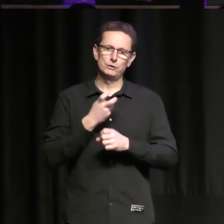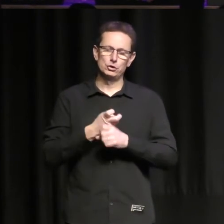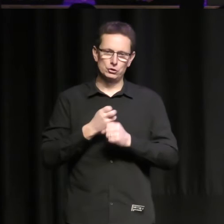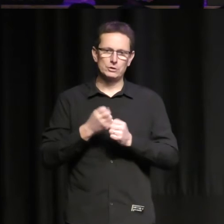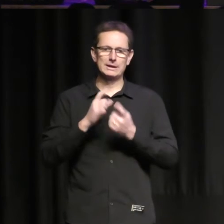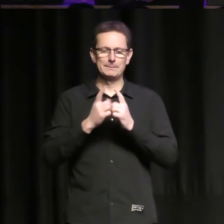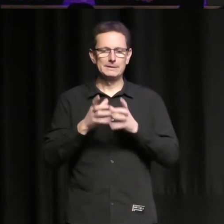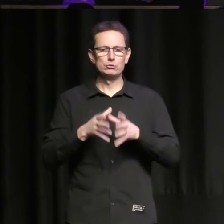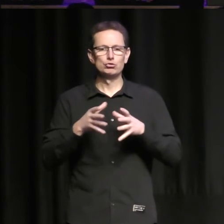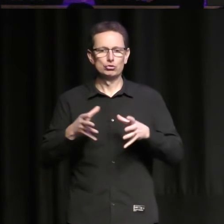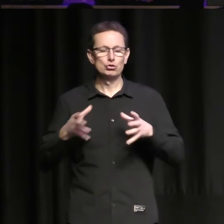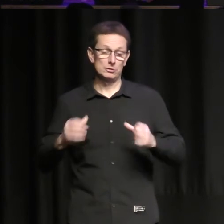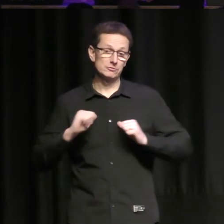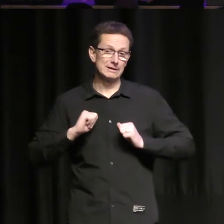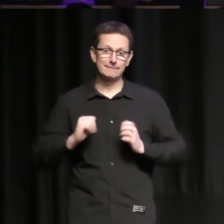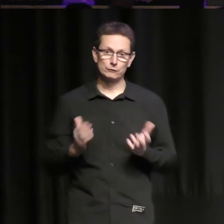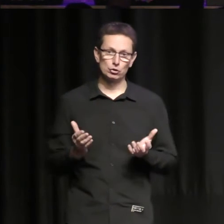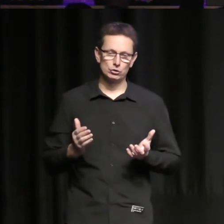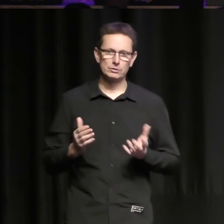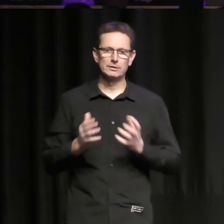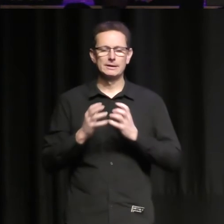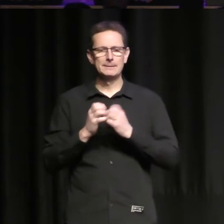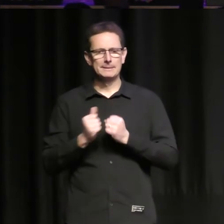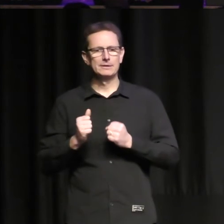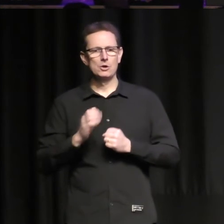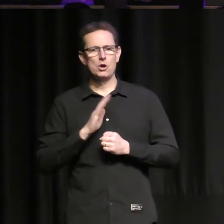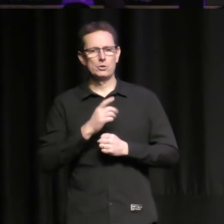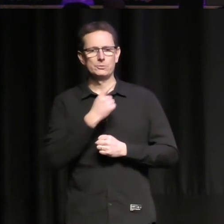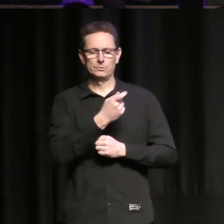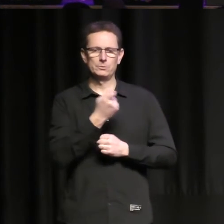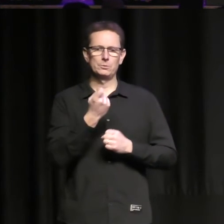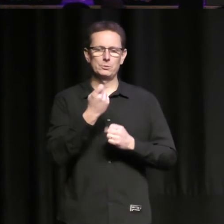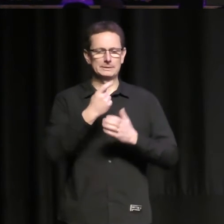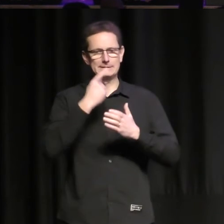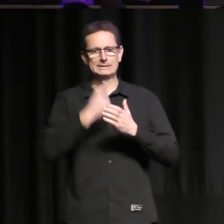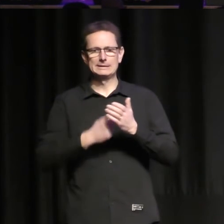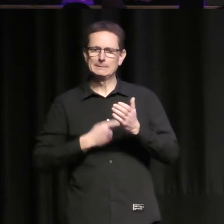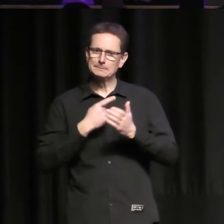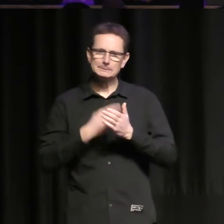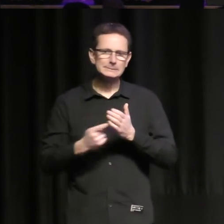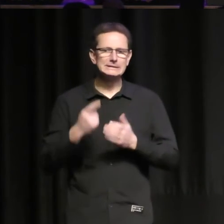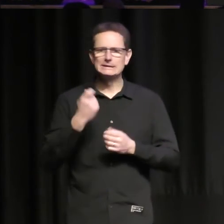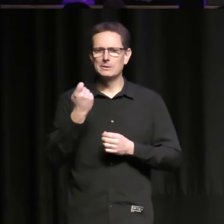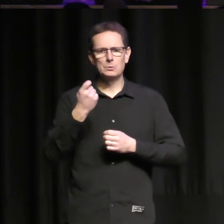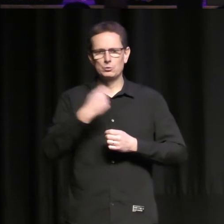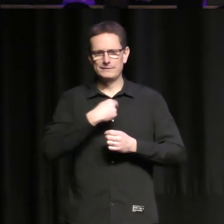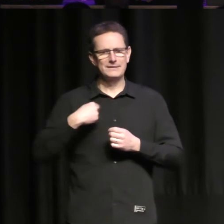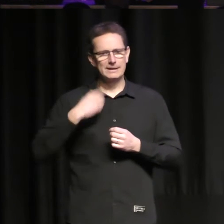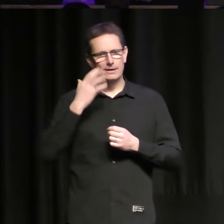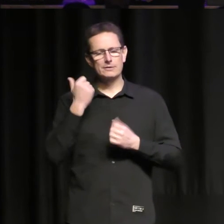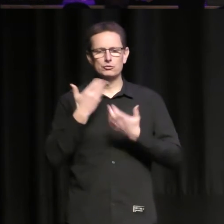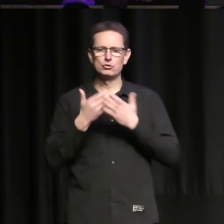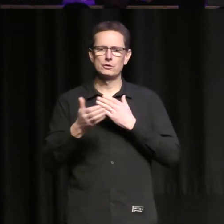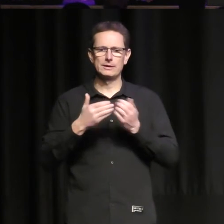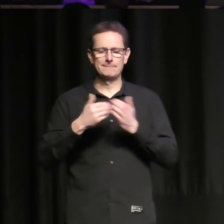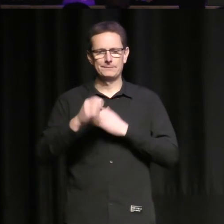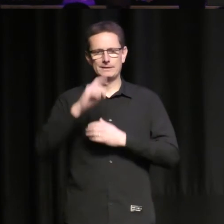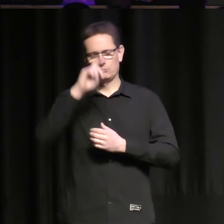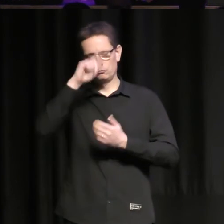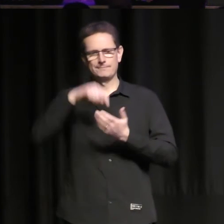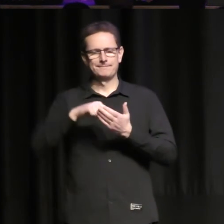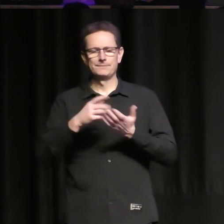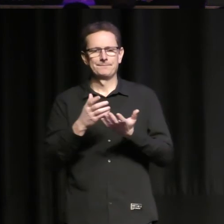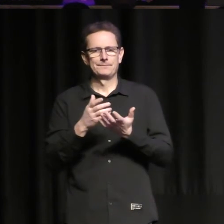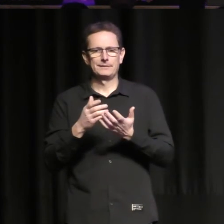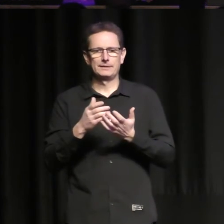become bigger, of course. But do you have some kind of tip or anything that we can do to, I don't know, some